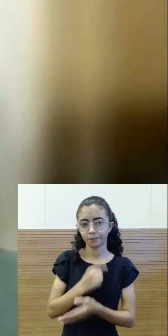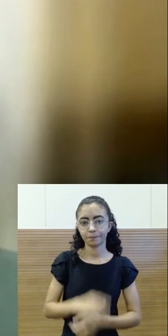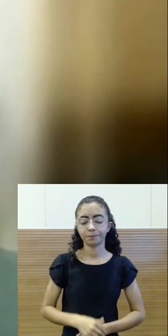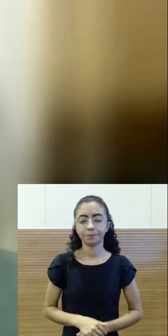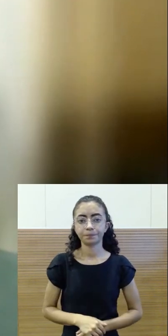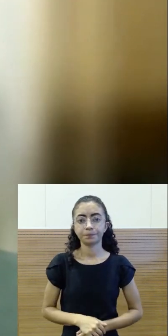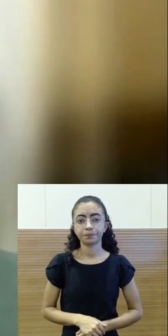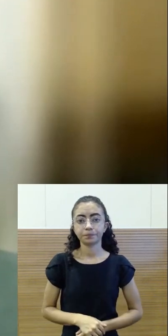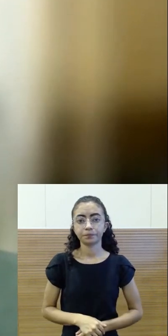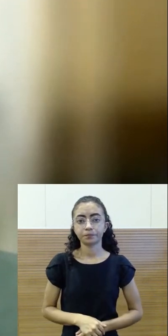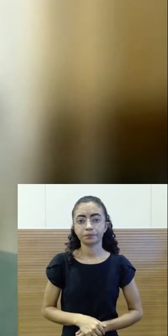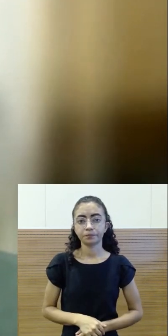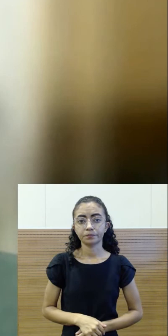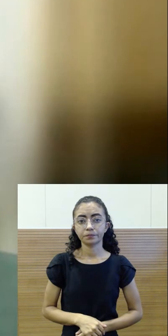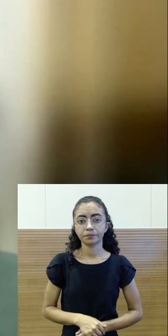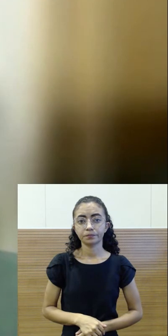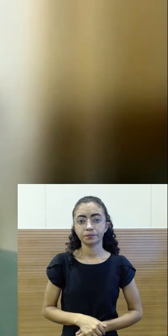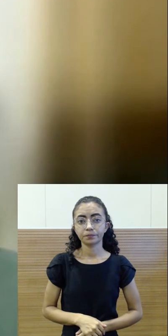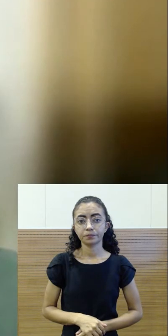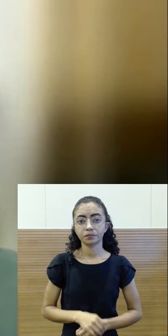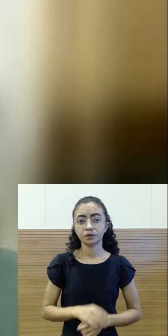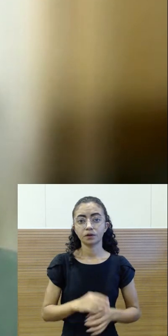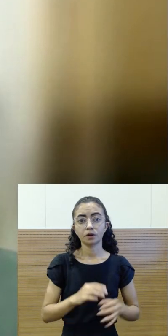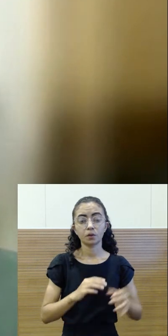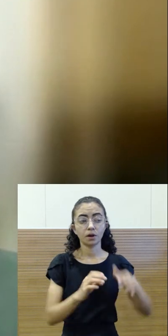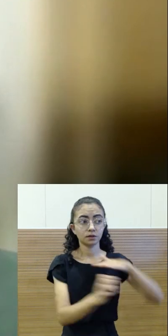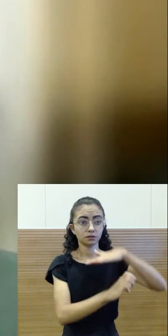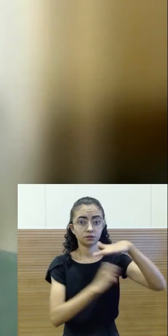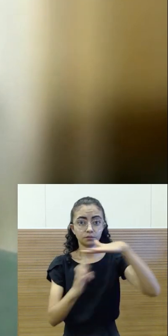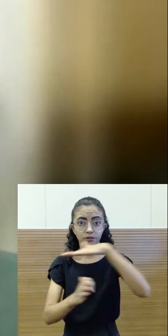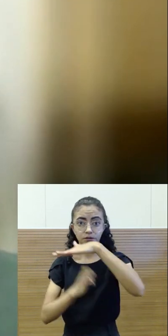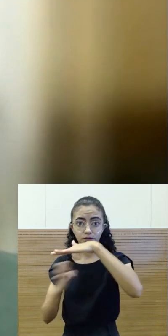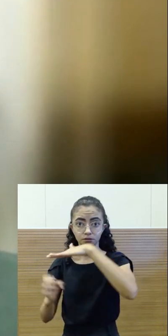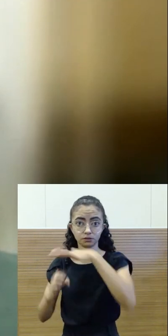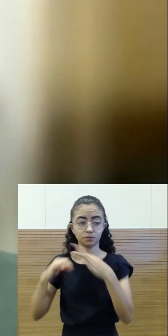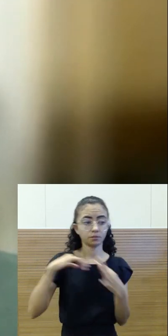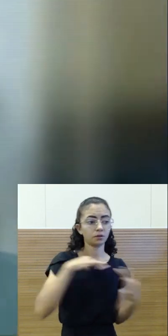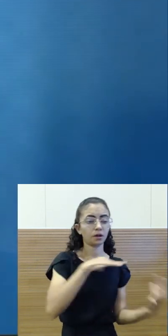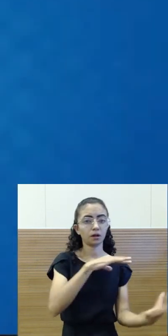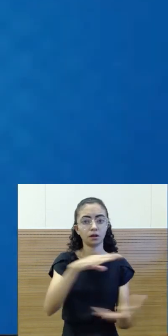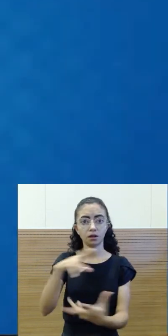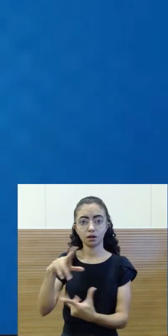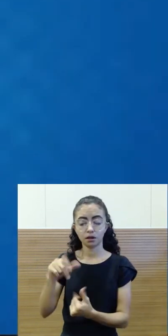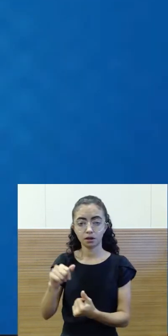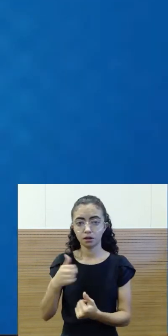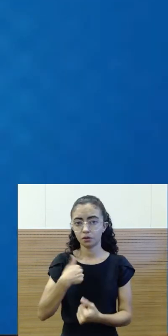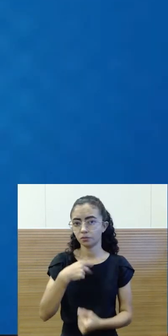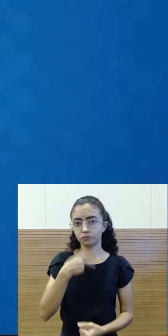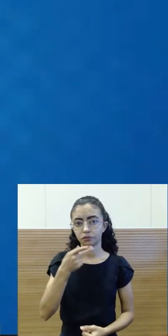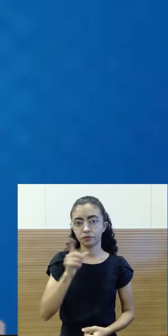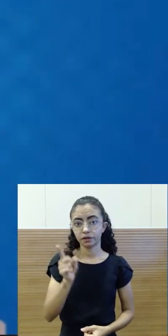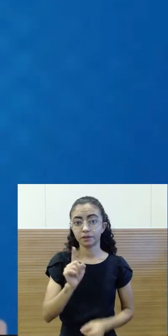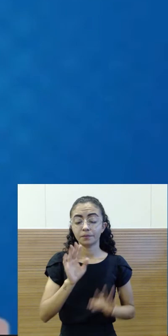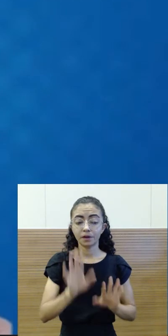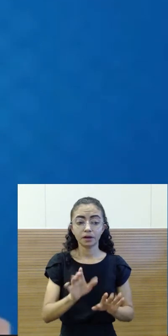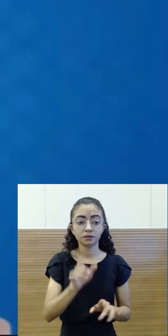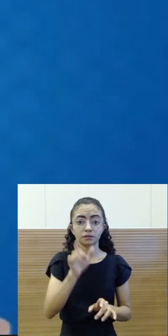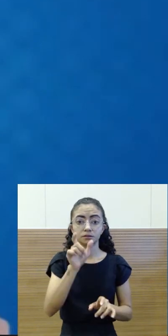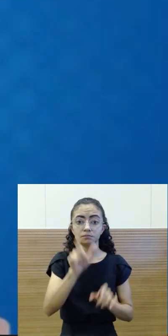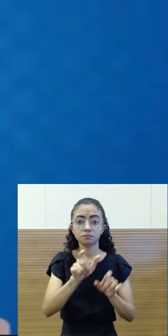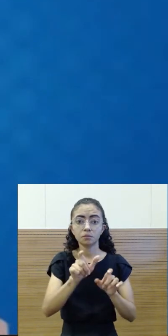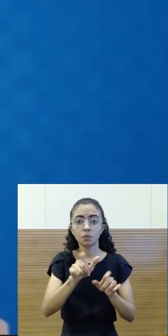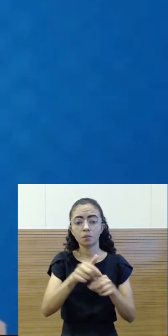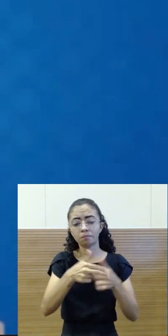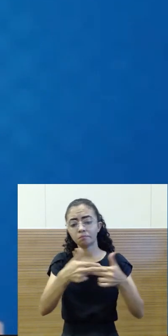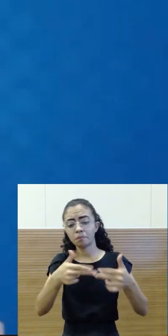mention transnational corporations. I mean, I said powerful actors are there.